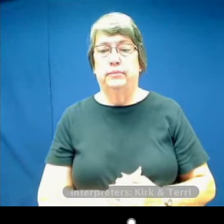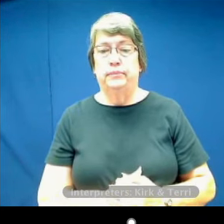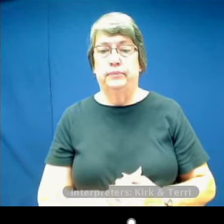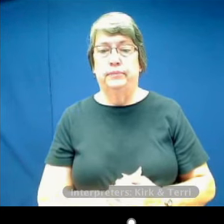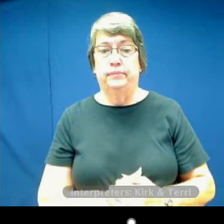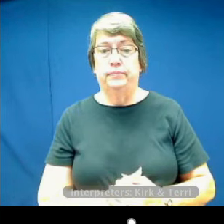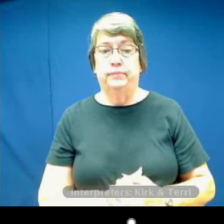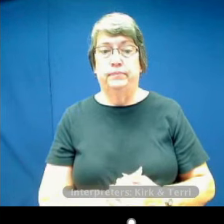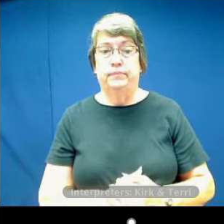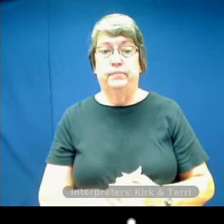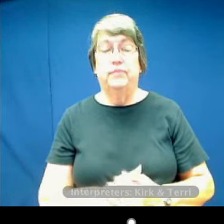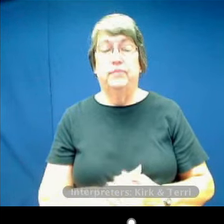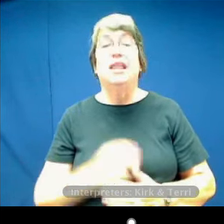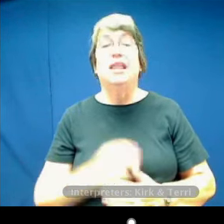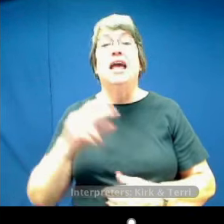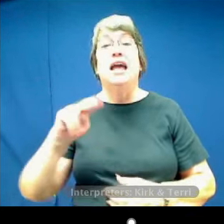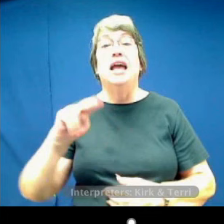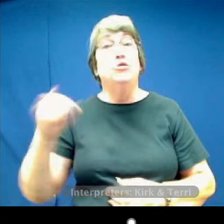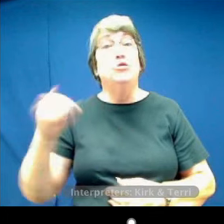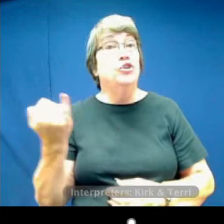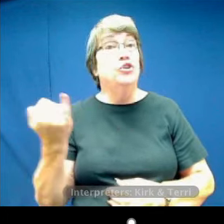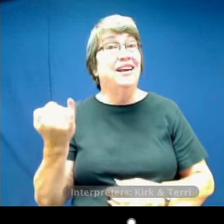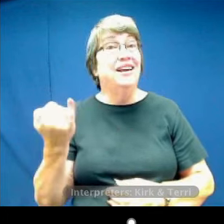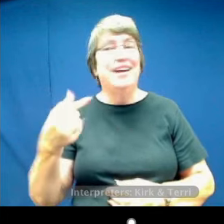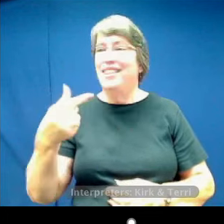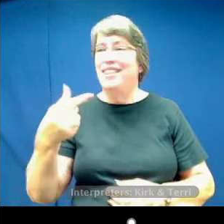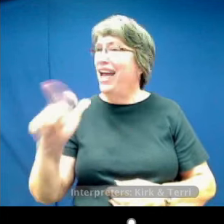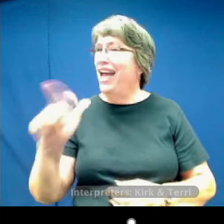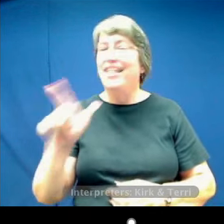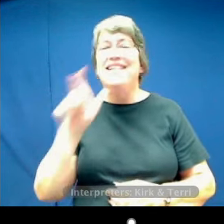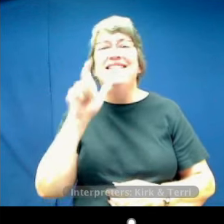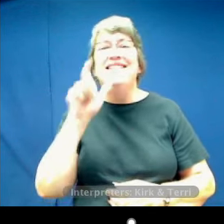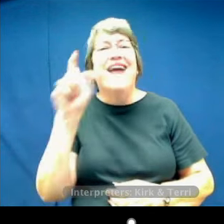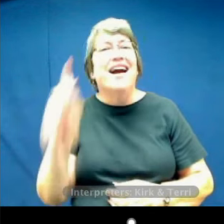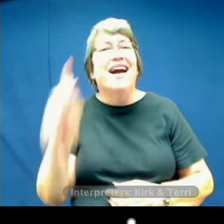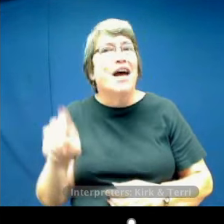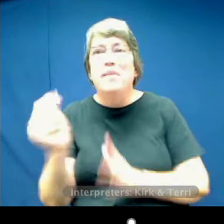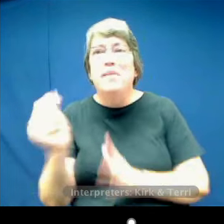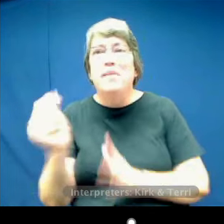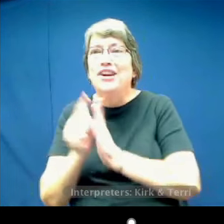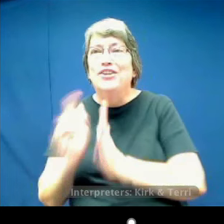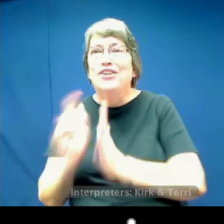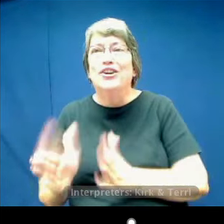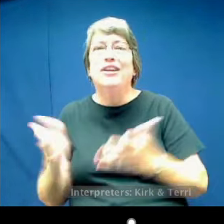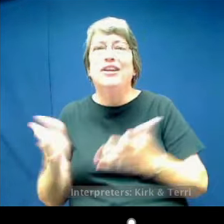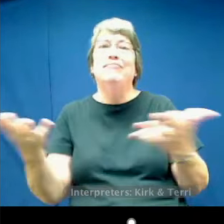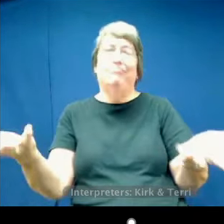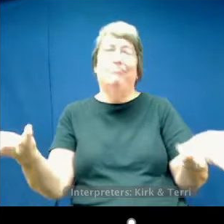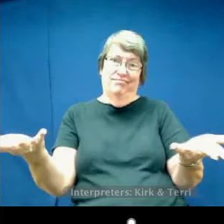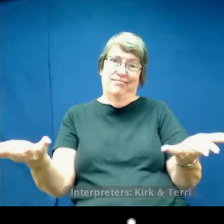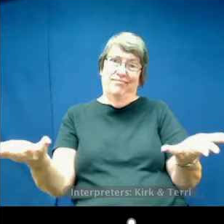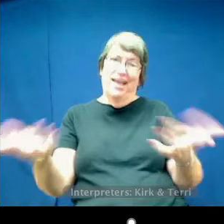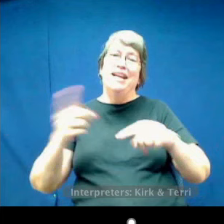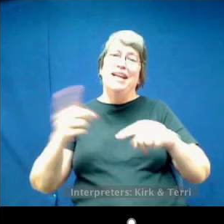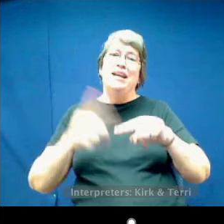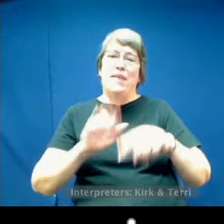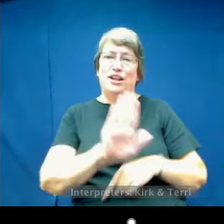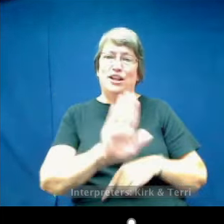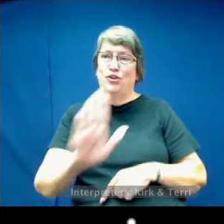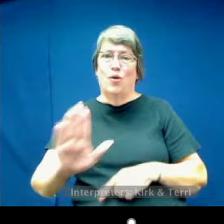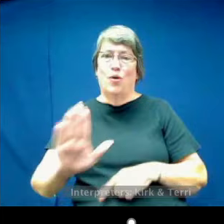And in New Jersey, gals are not attorneys. So there you have it. There you have to look at your own state because there are 50